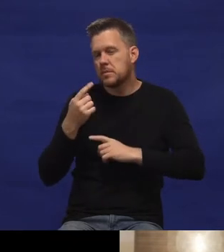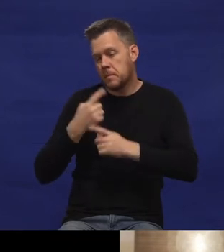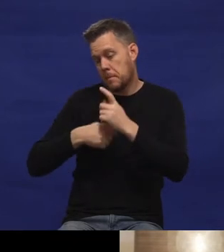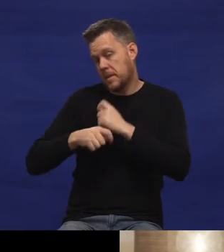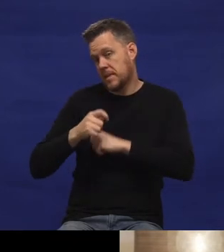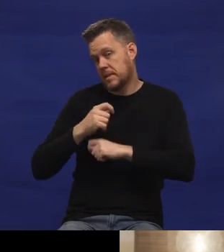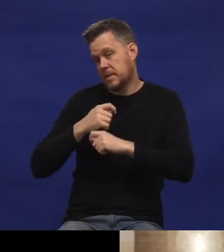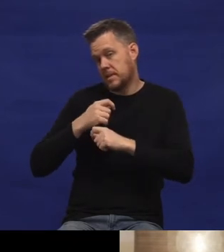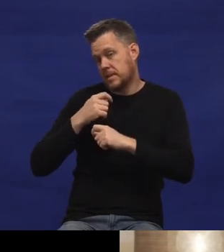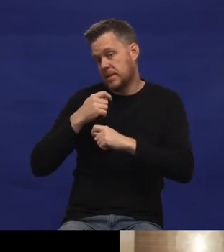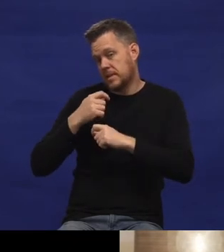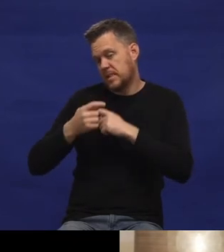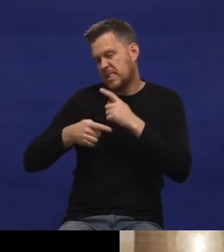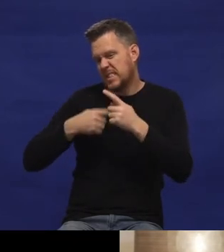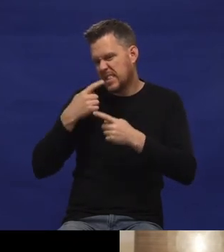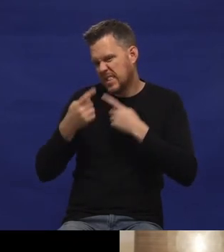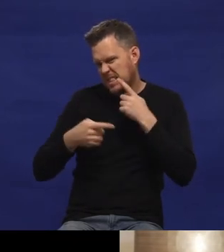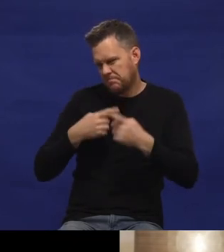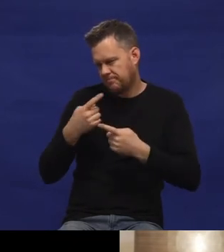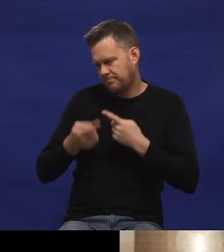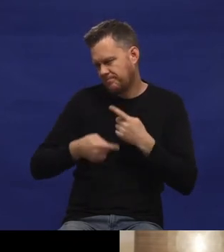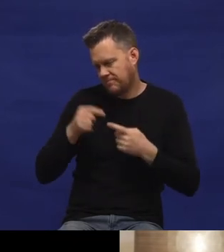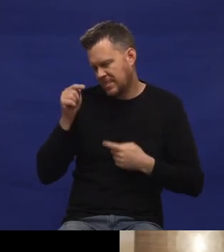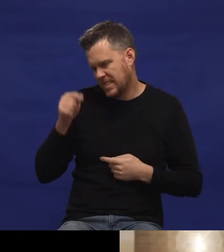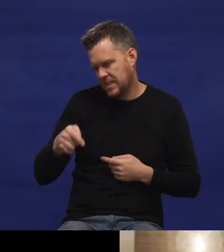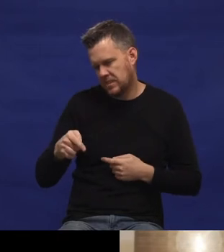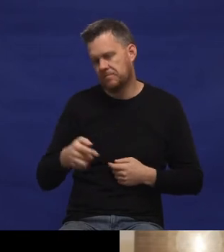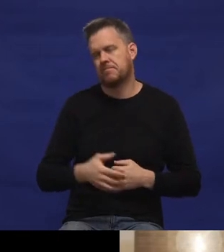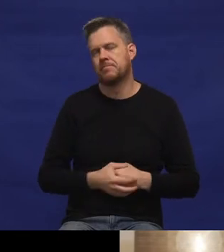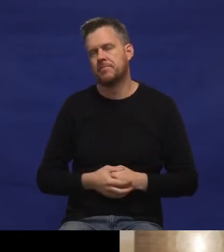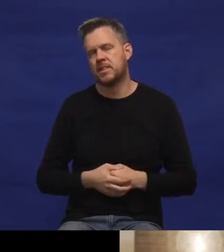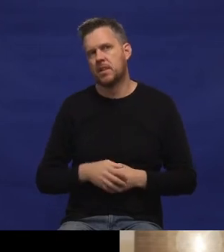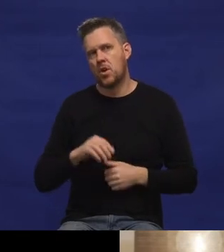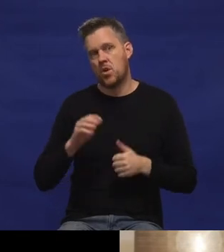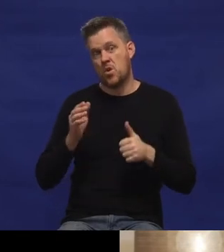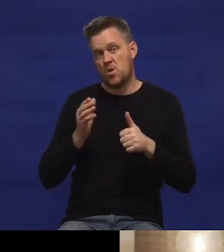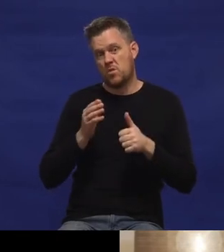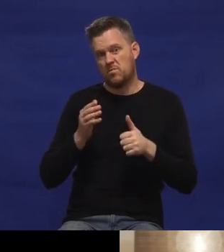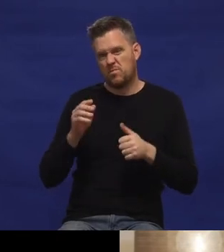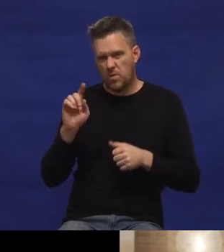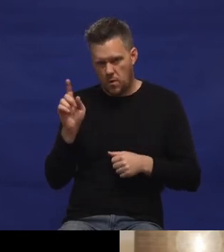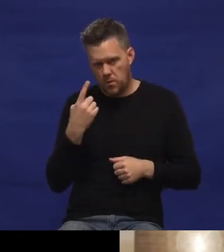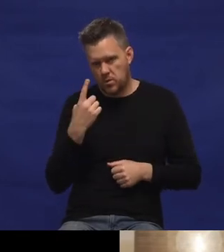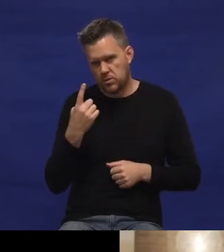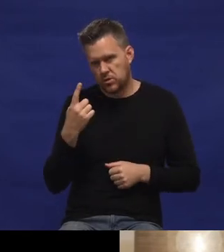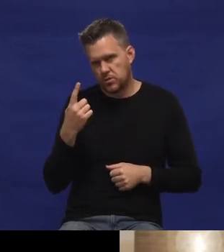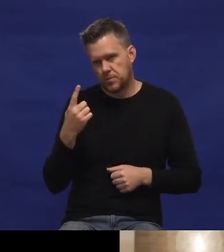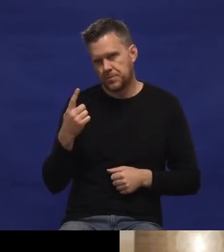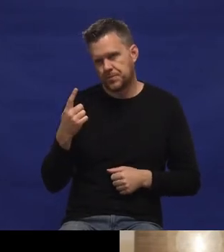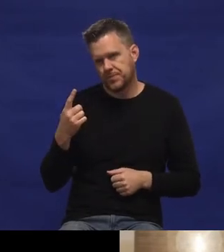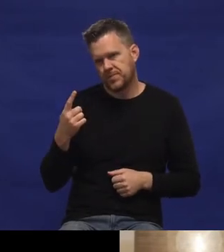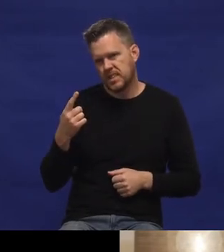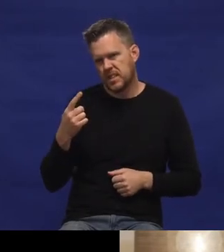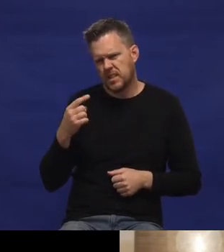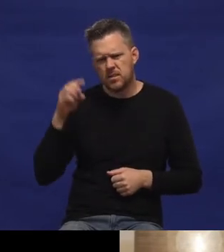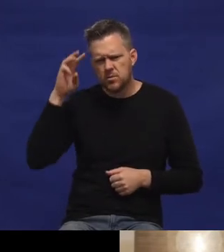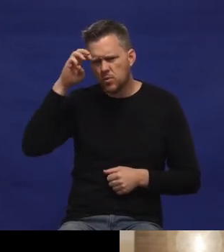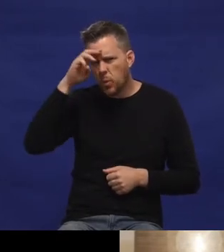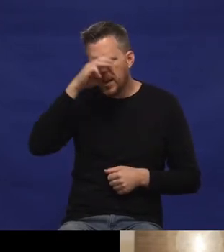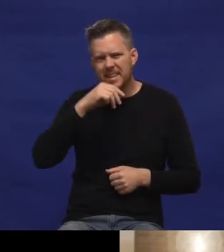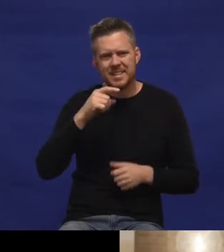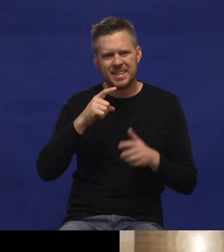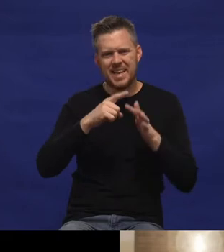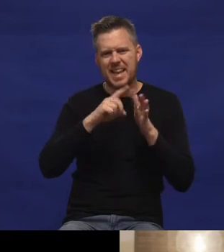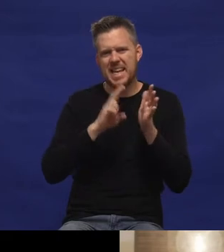being said between the lines. The first thing, of course, is that it's a little bit weird that